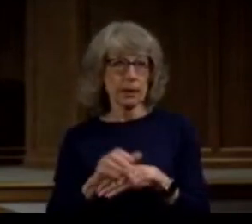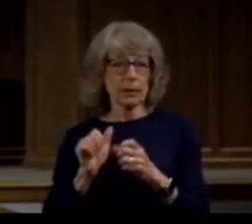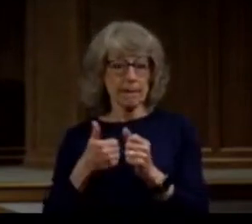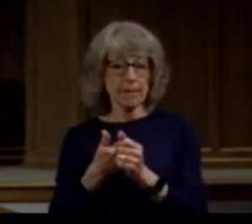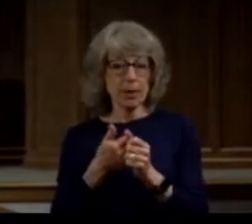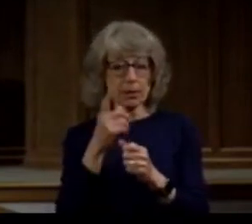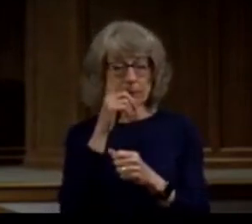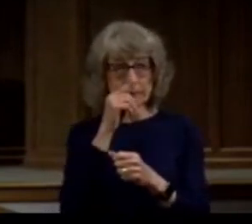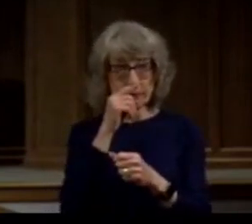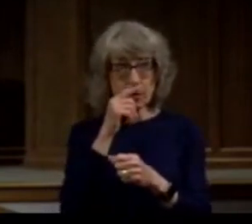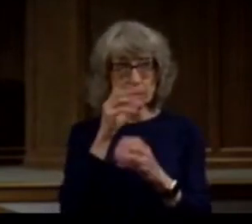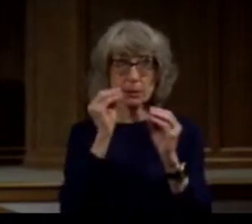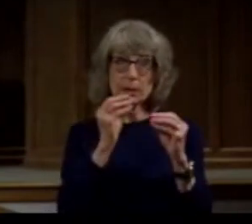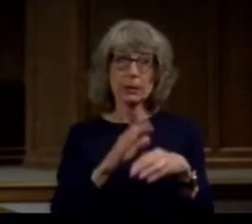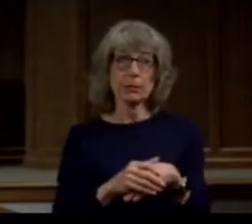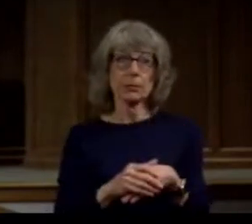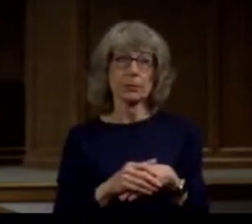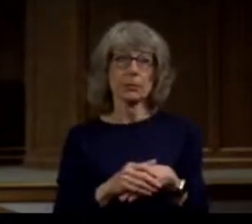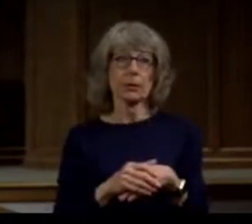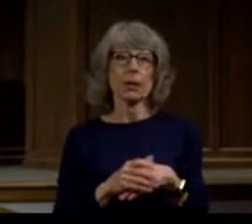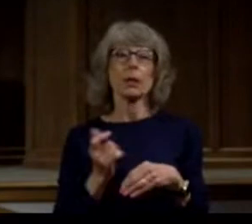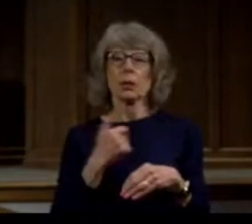and boy do we have a lot of them right now